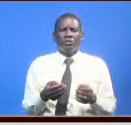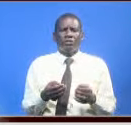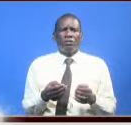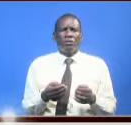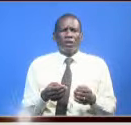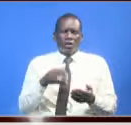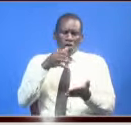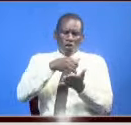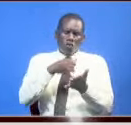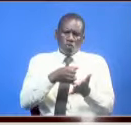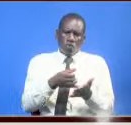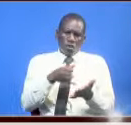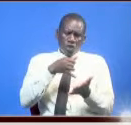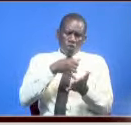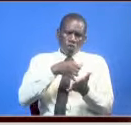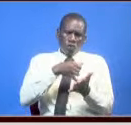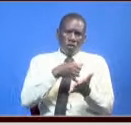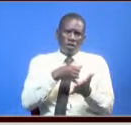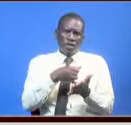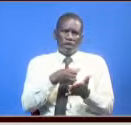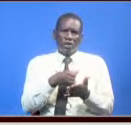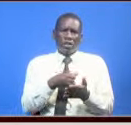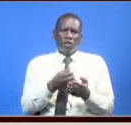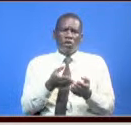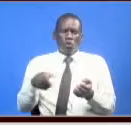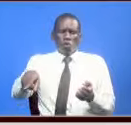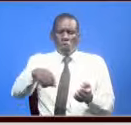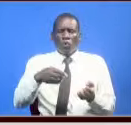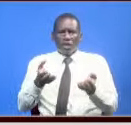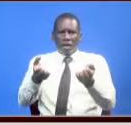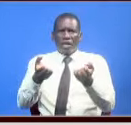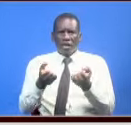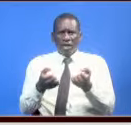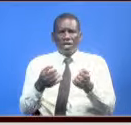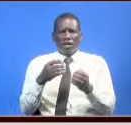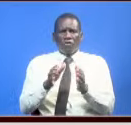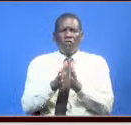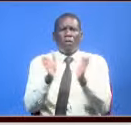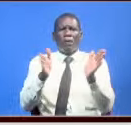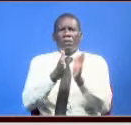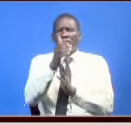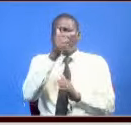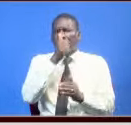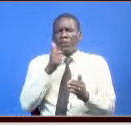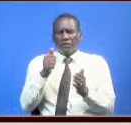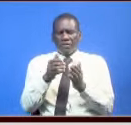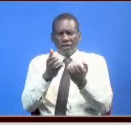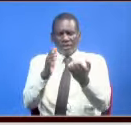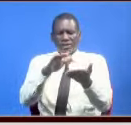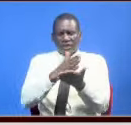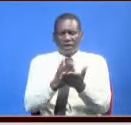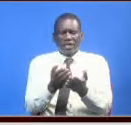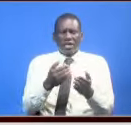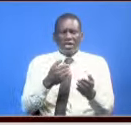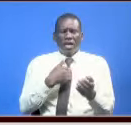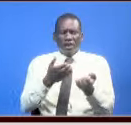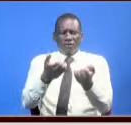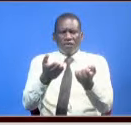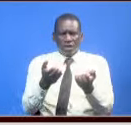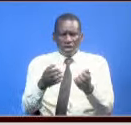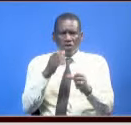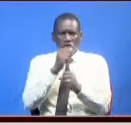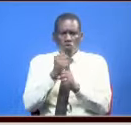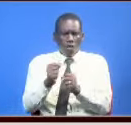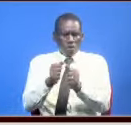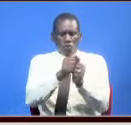Among them is the need for the public and private sector to work